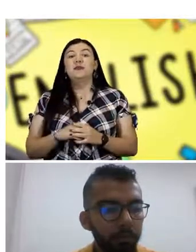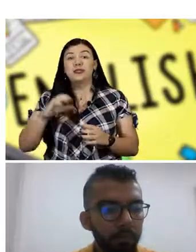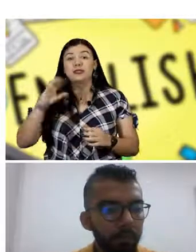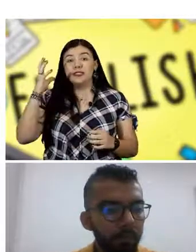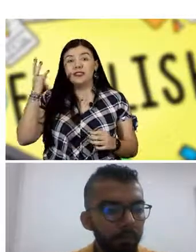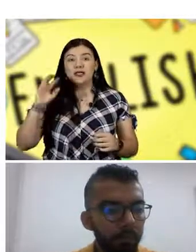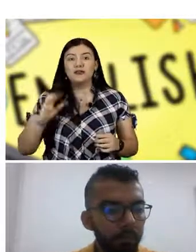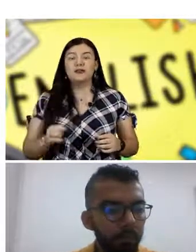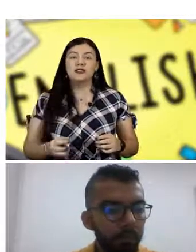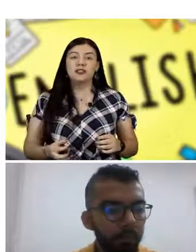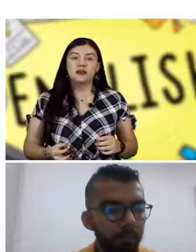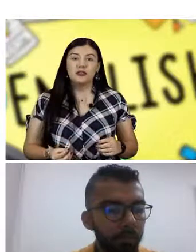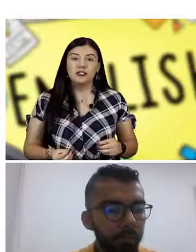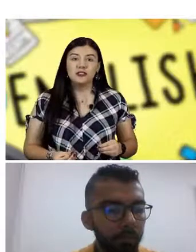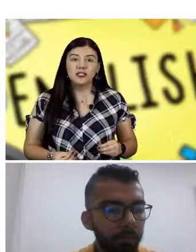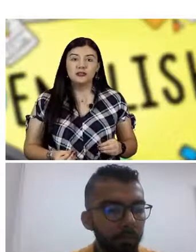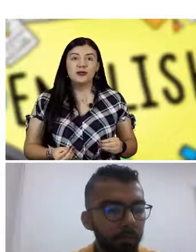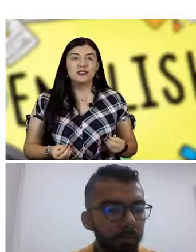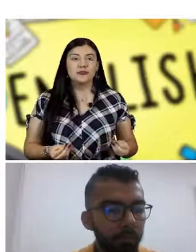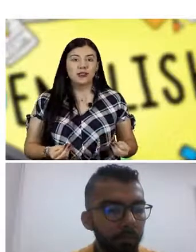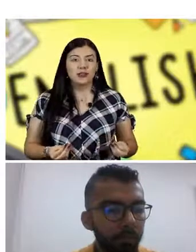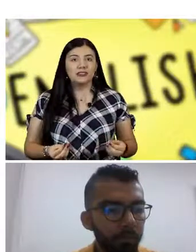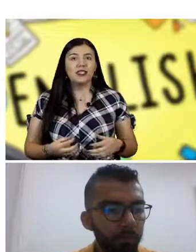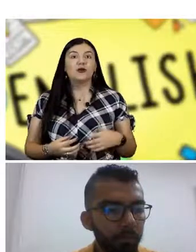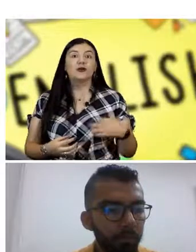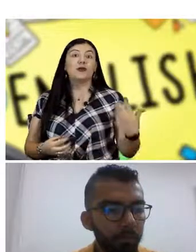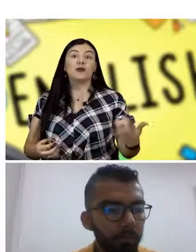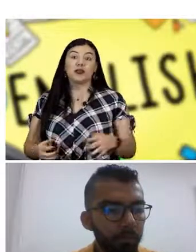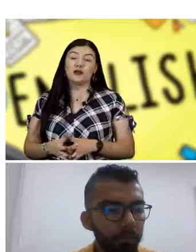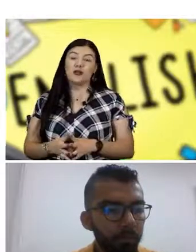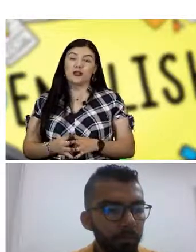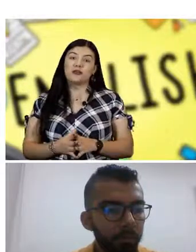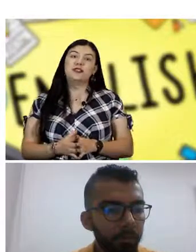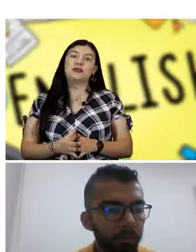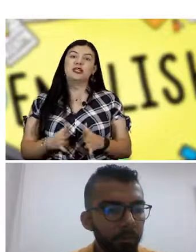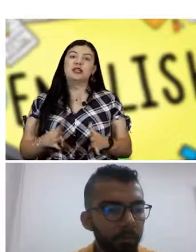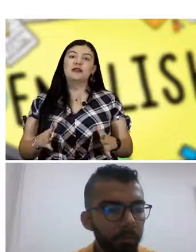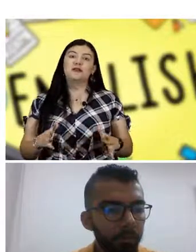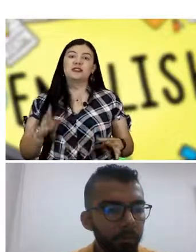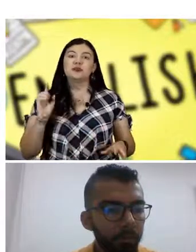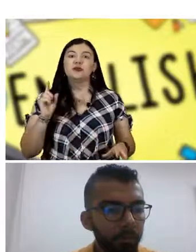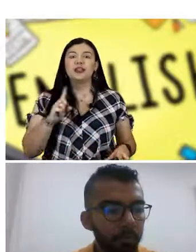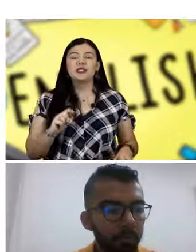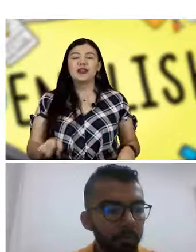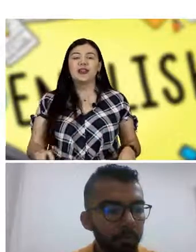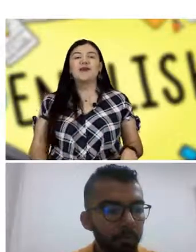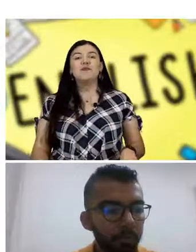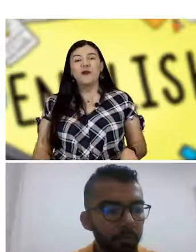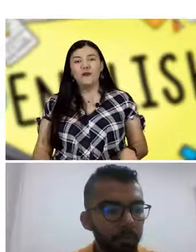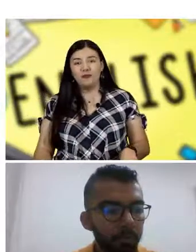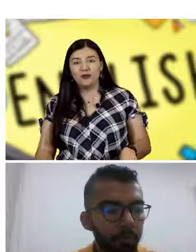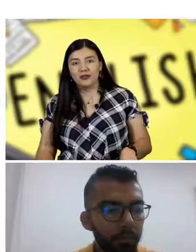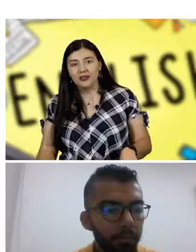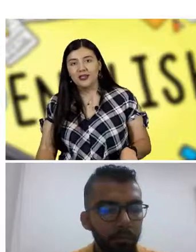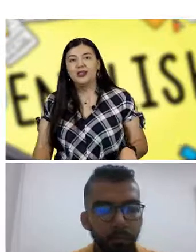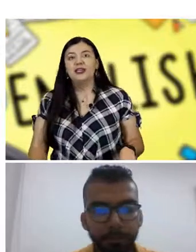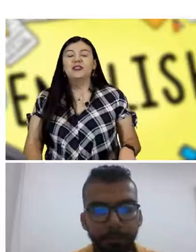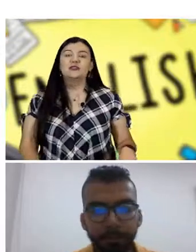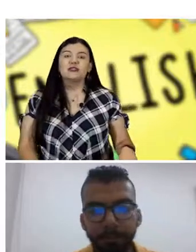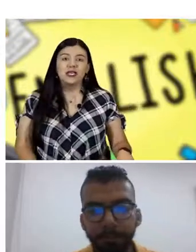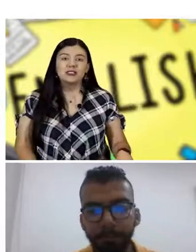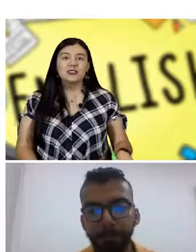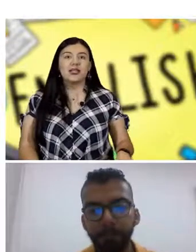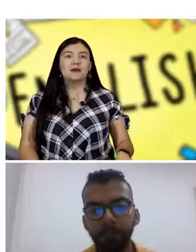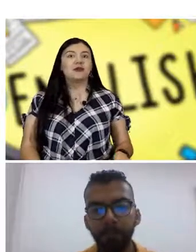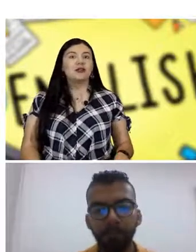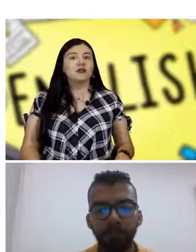conectadas, pues mi cerebro va a hacer conexiones más fuertes y lo voy a poder recordar con más facilidad. Entonces, una estrategia muy importante